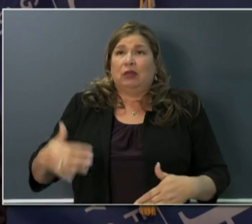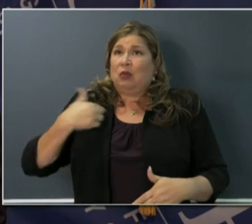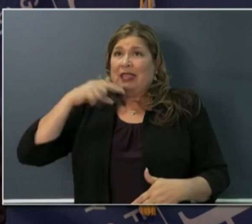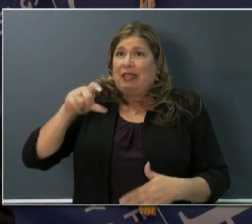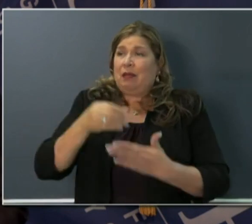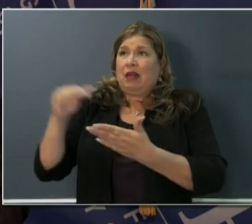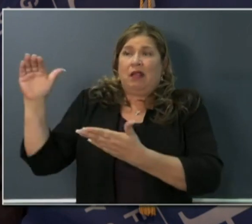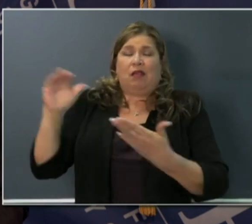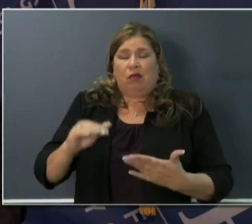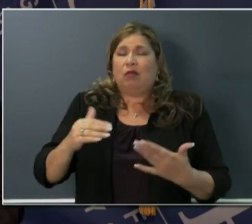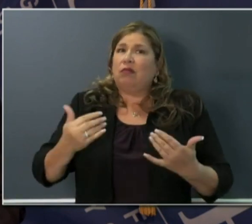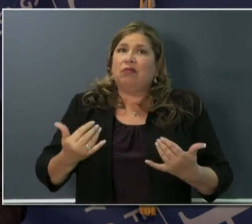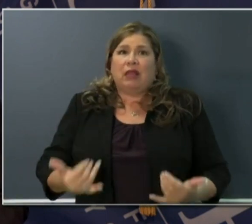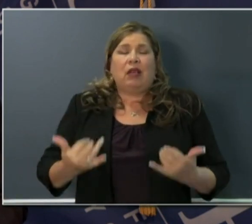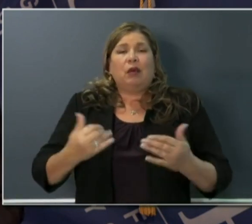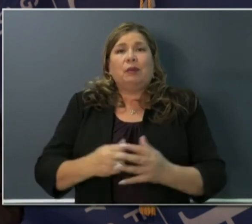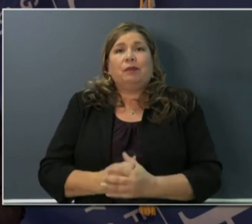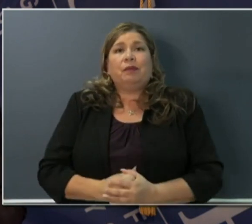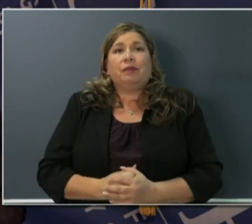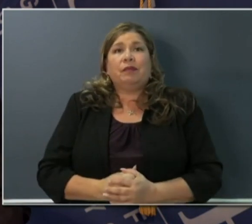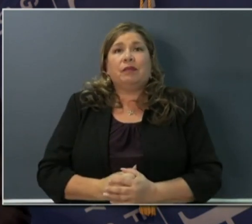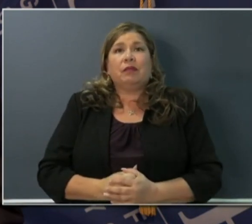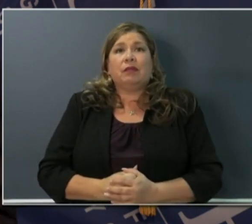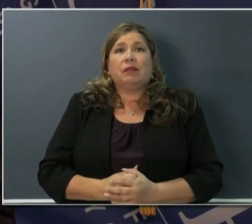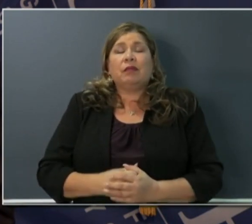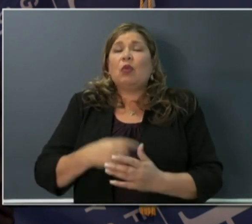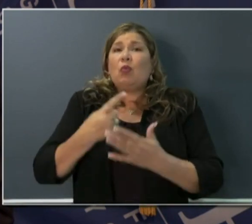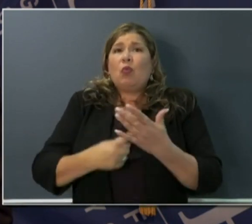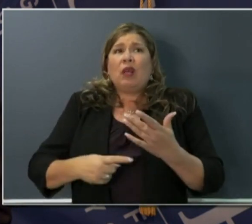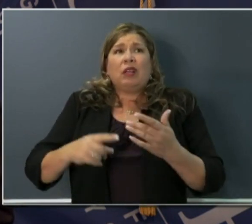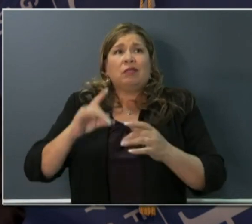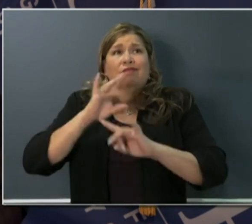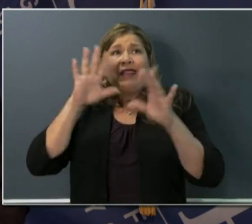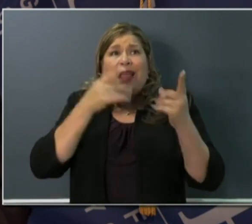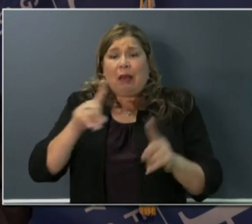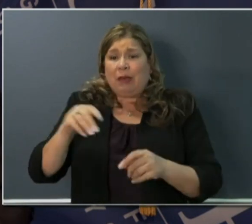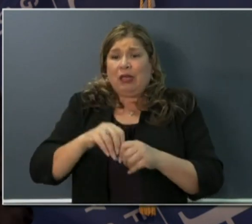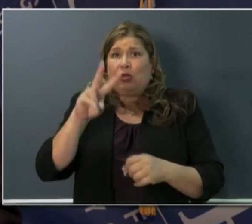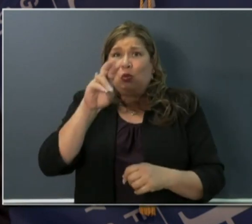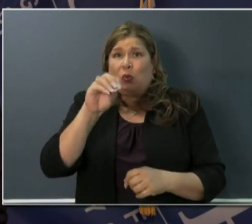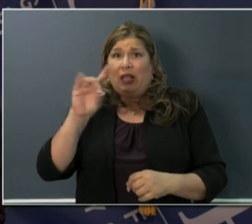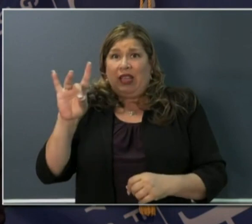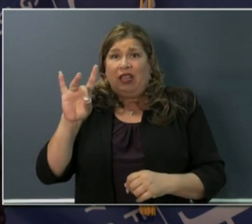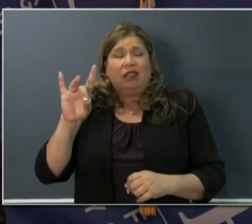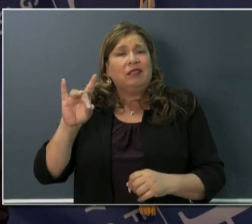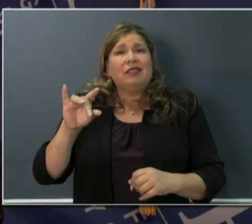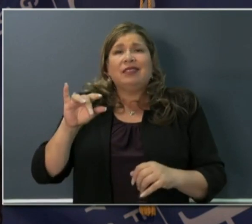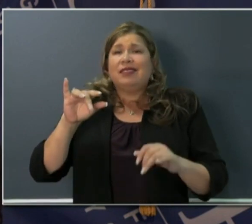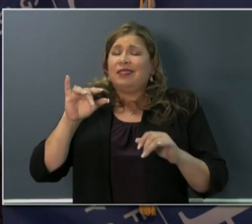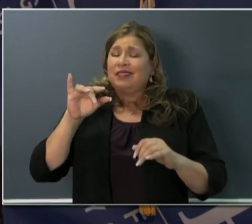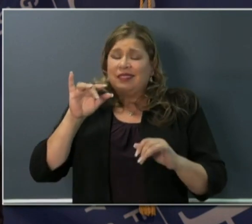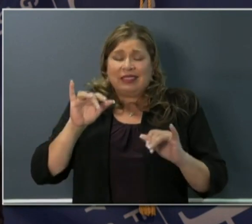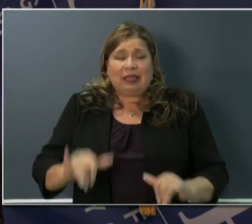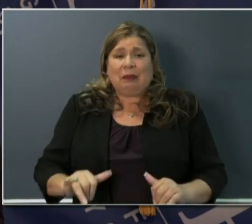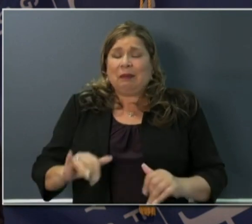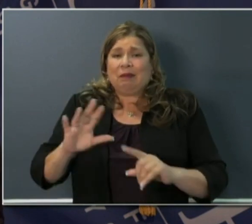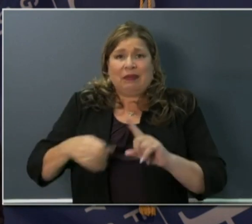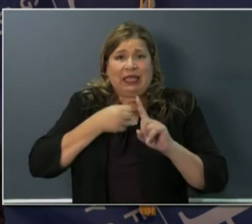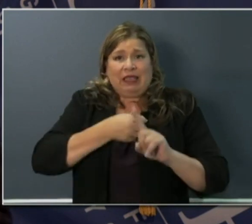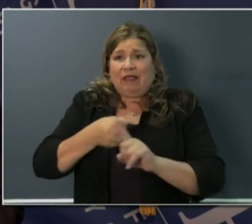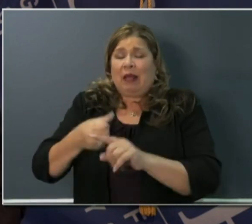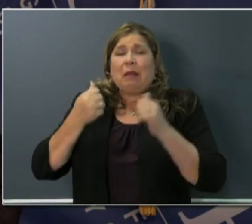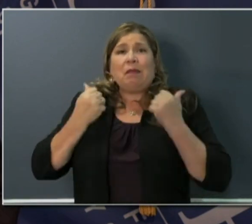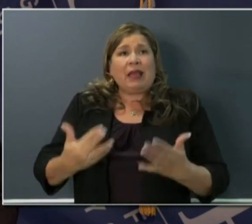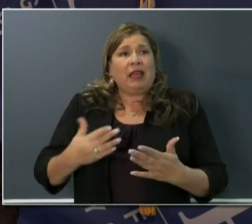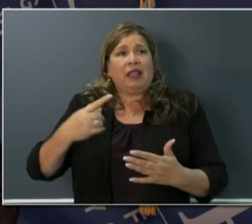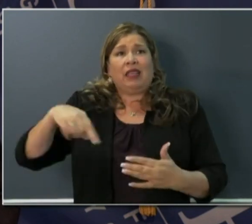enough. But the magnitude of what happened in 2008 is still manifest for millions of Californians.